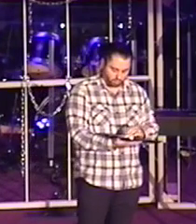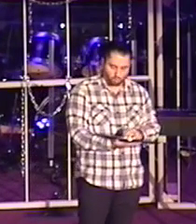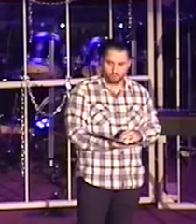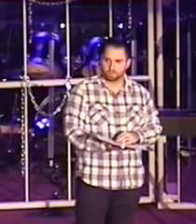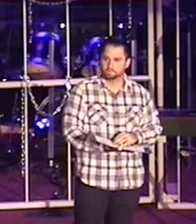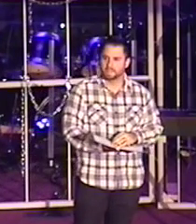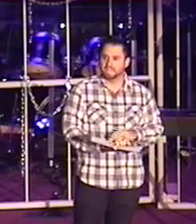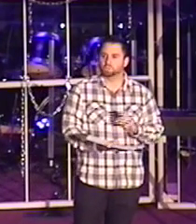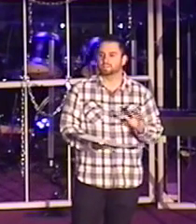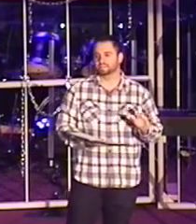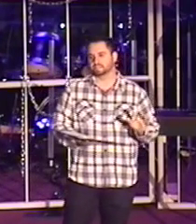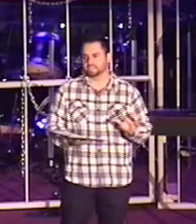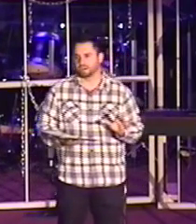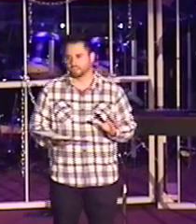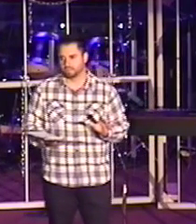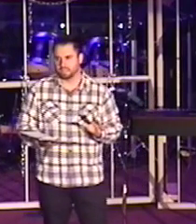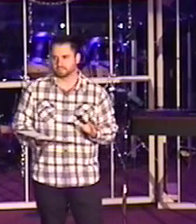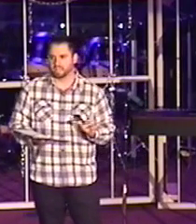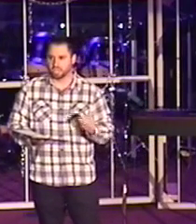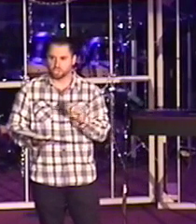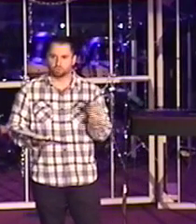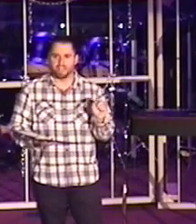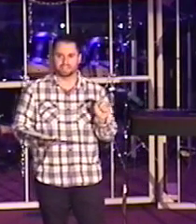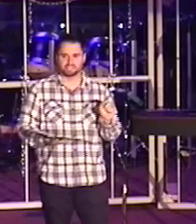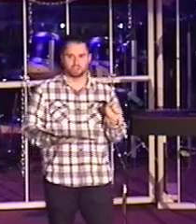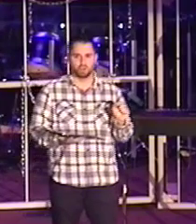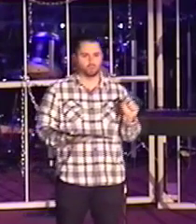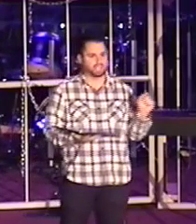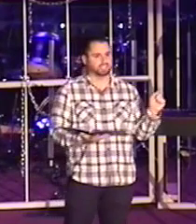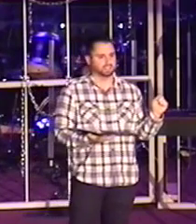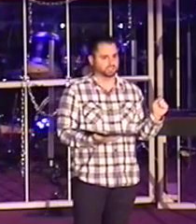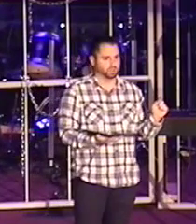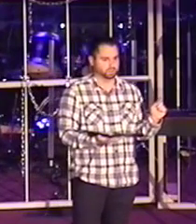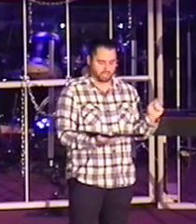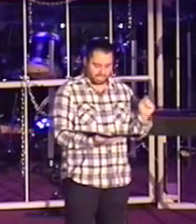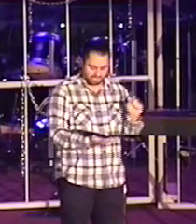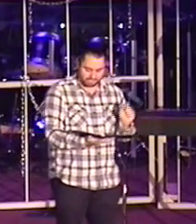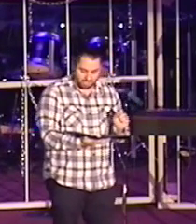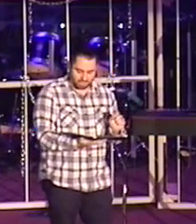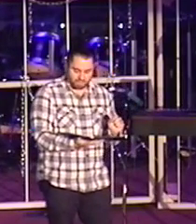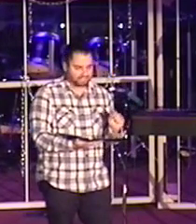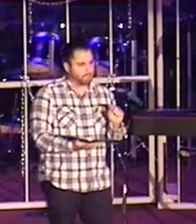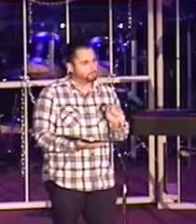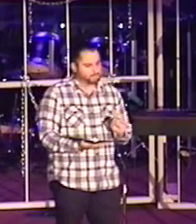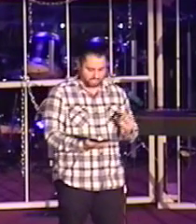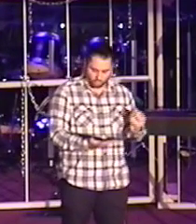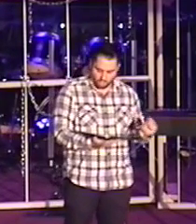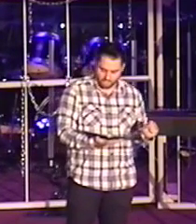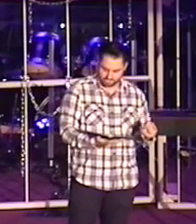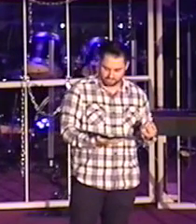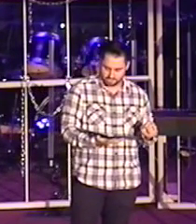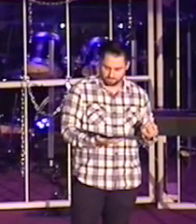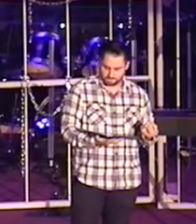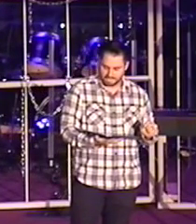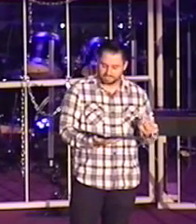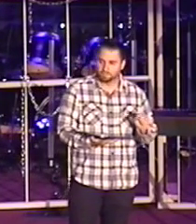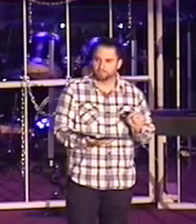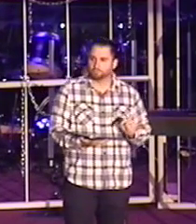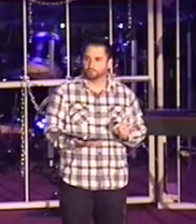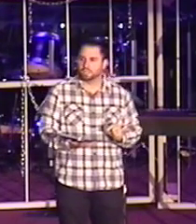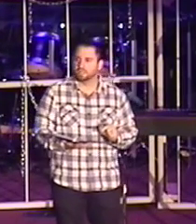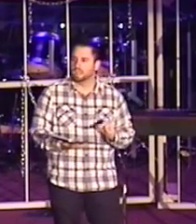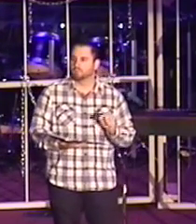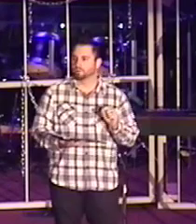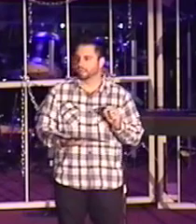followers of the Lord. Here's what sincerity means. And you can write this in a note next to this scripture. Sincerity means mental honesty, to